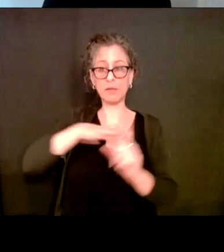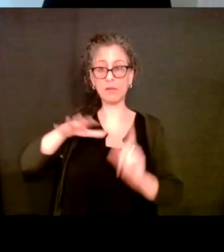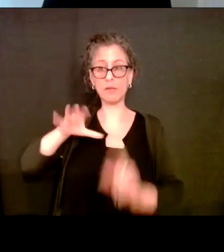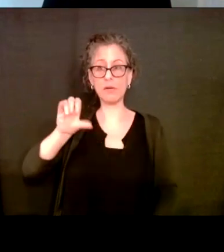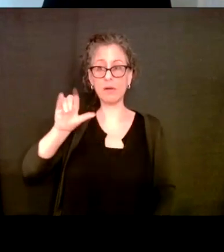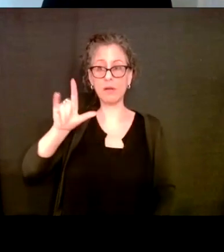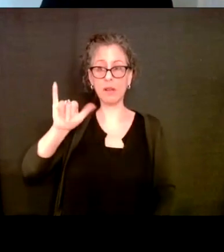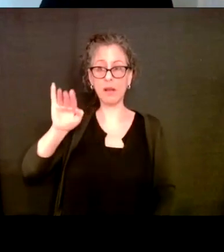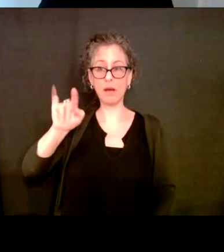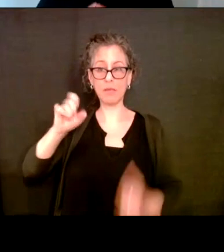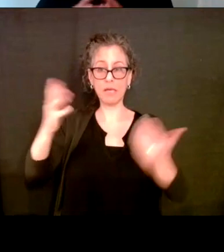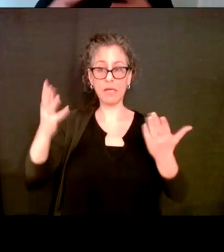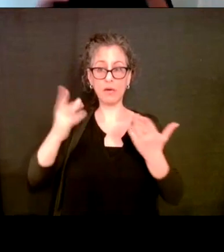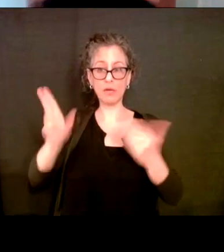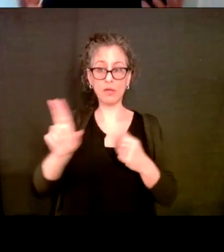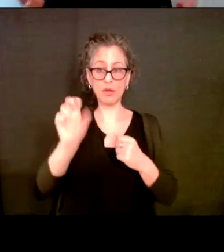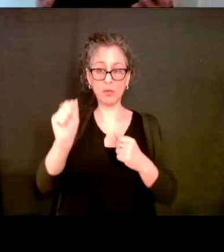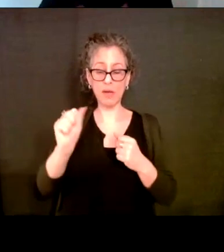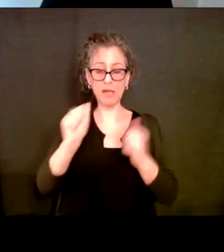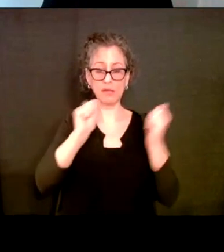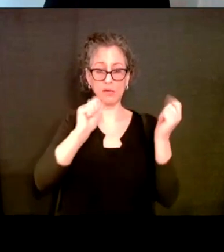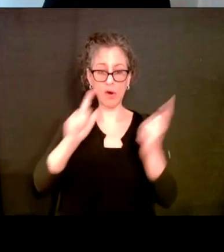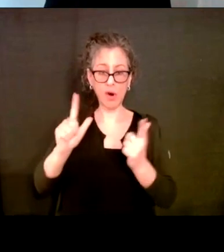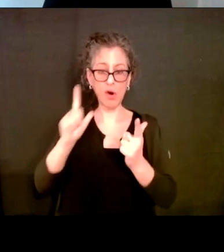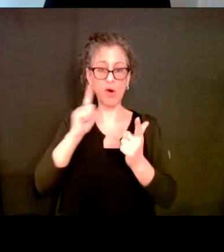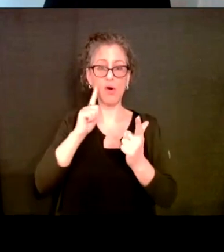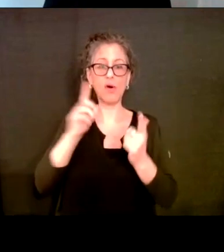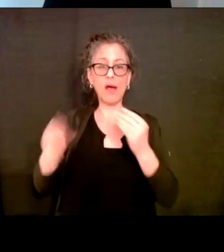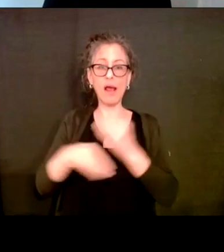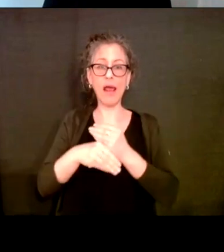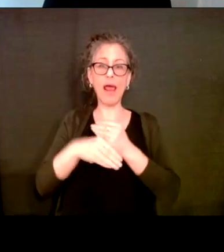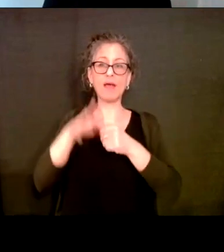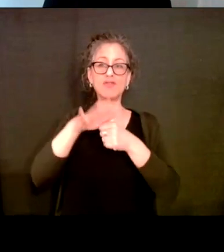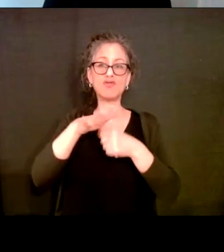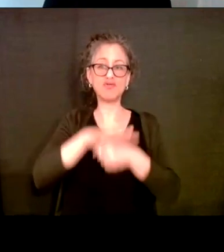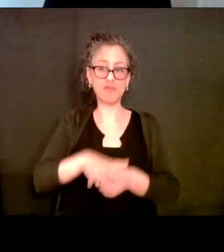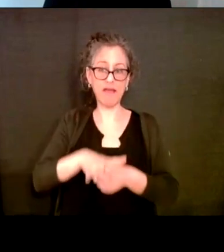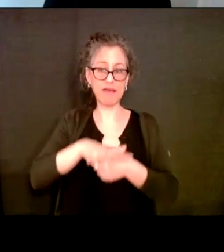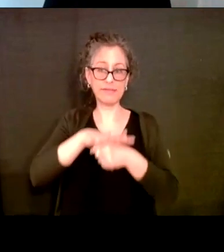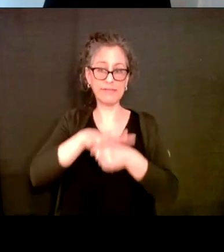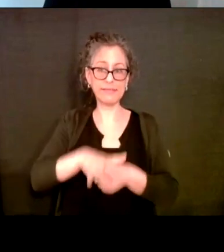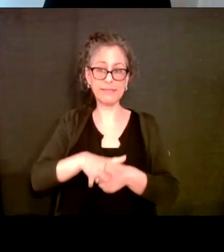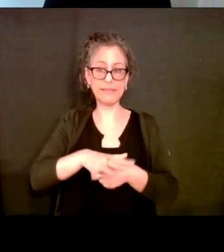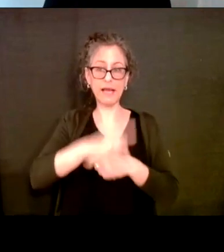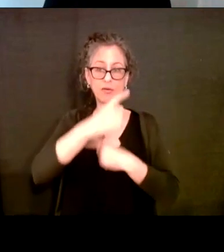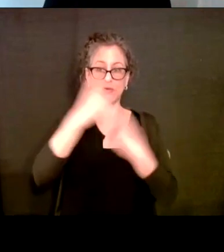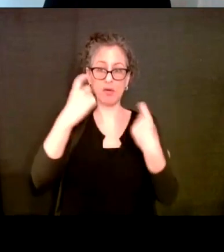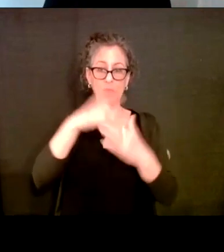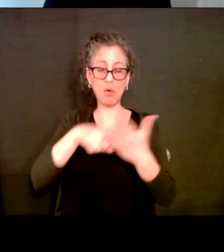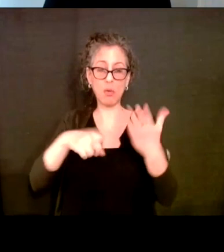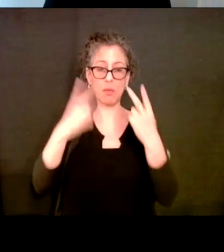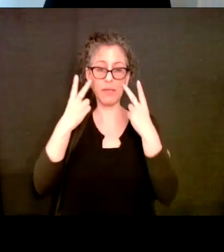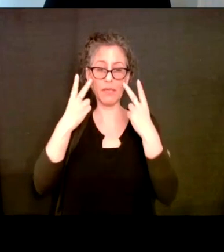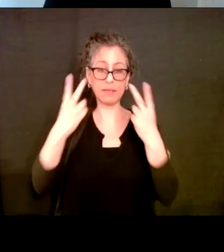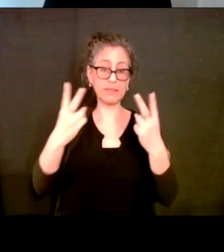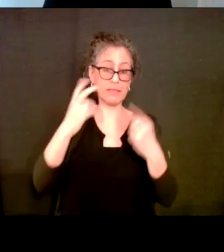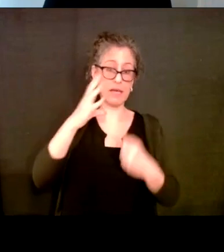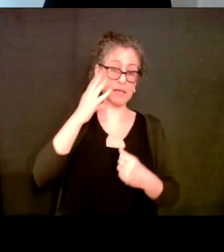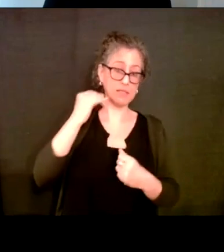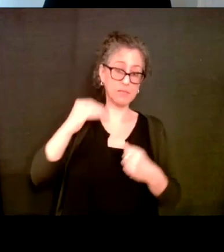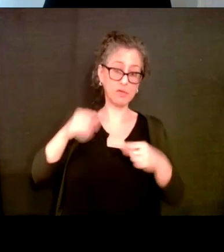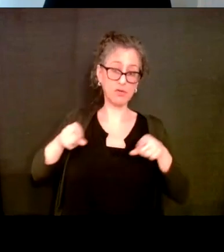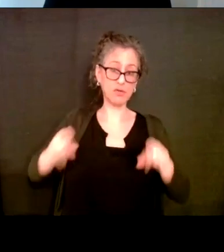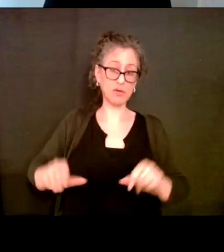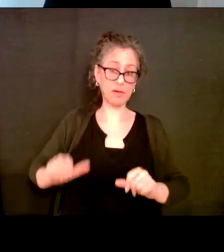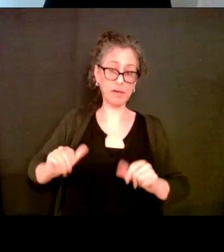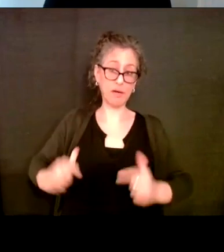States. All of this collectively increases our stress and the trauma that we experience in our lifetimes, and